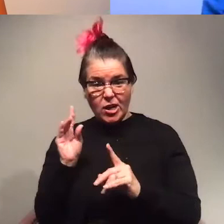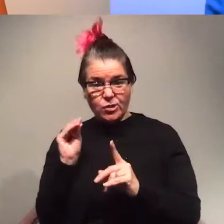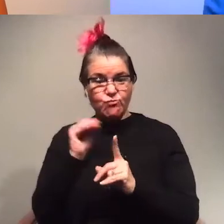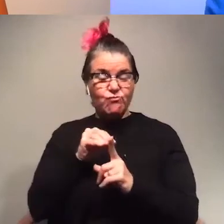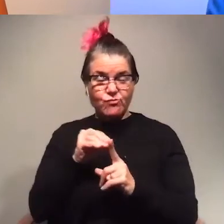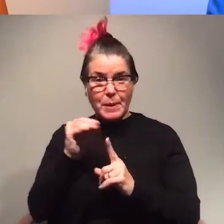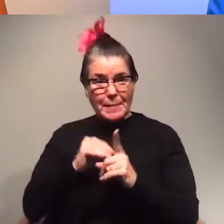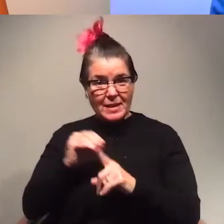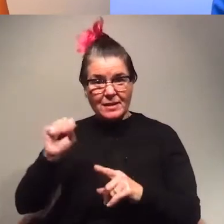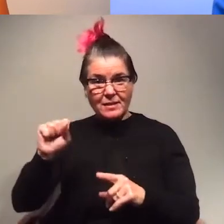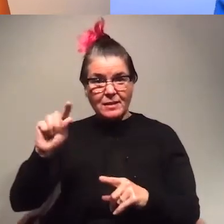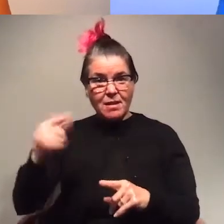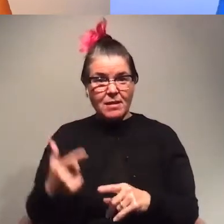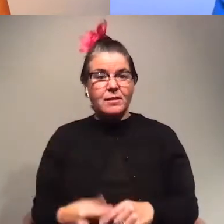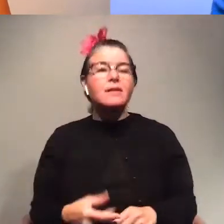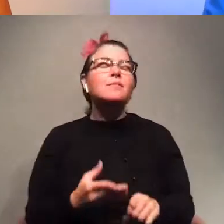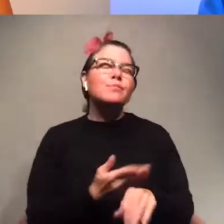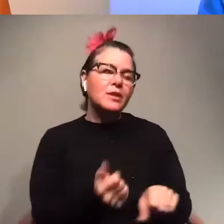but pre-COVID.